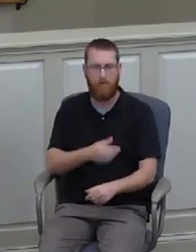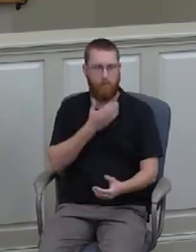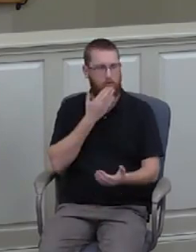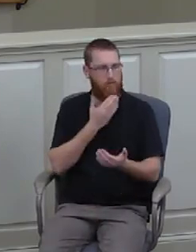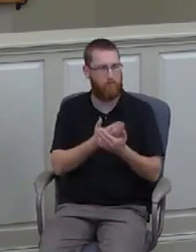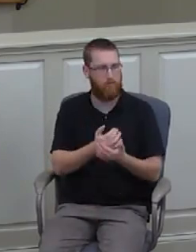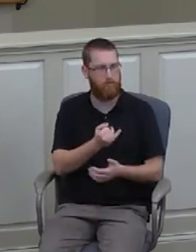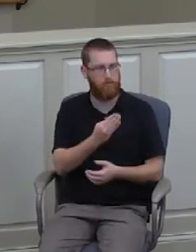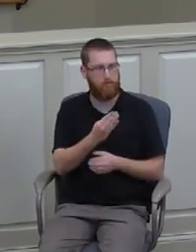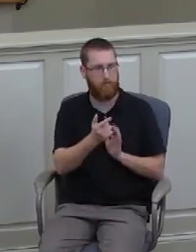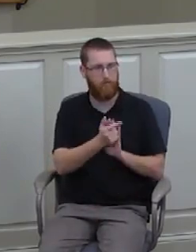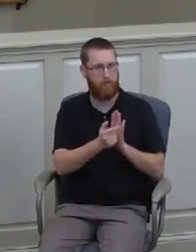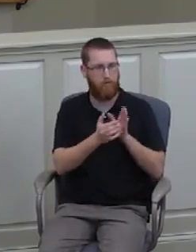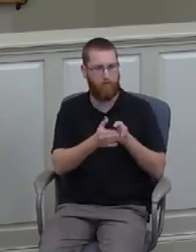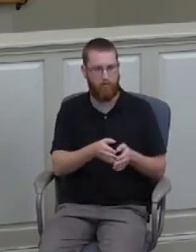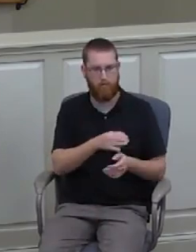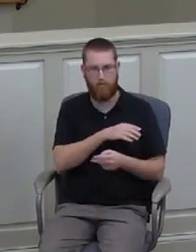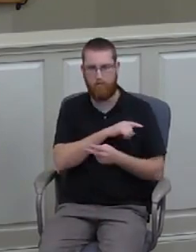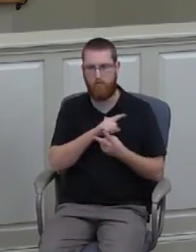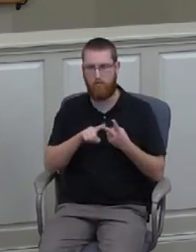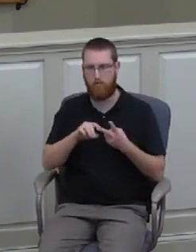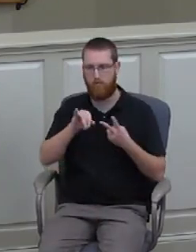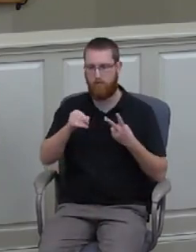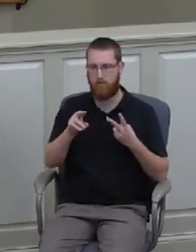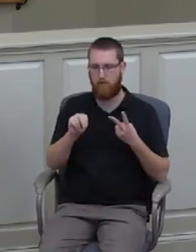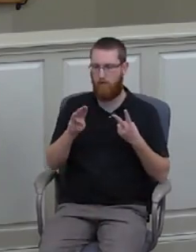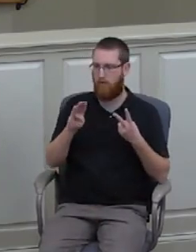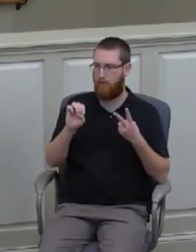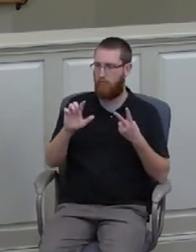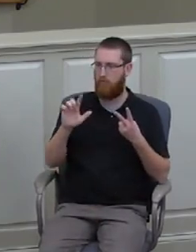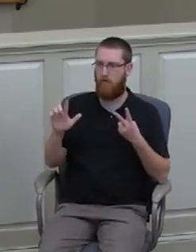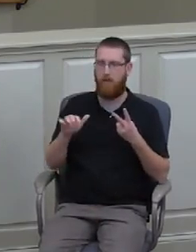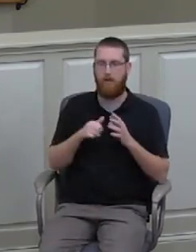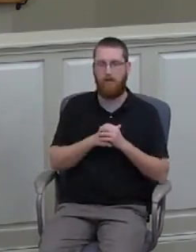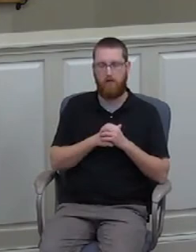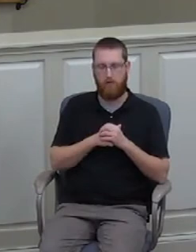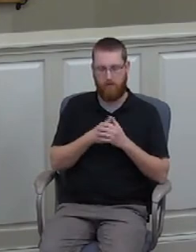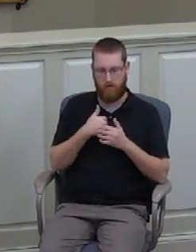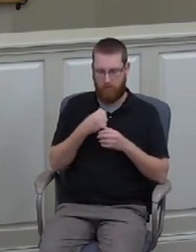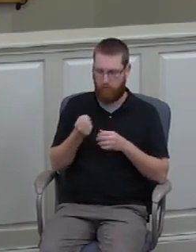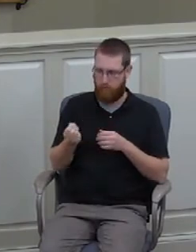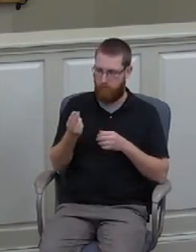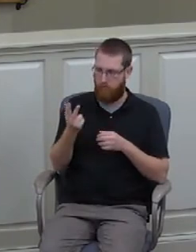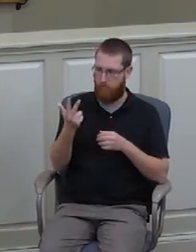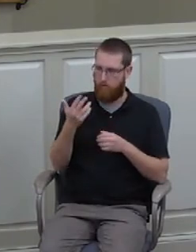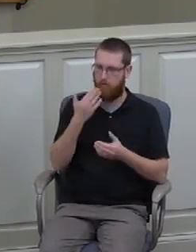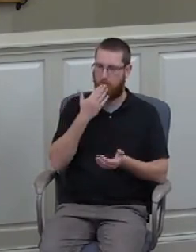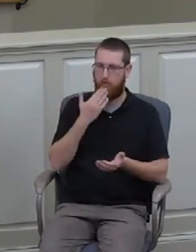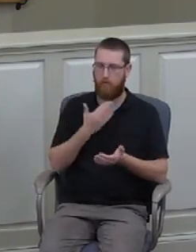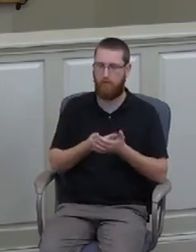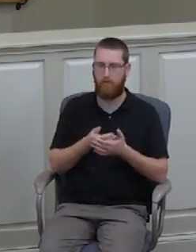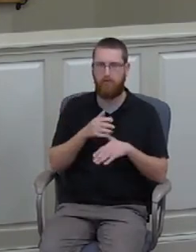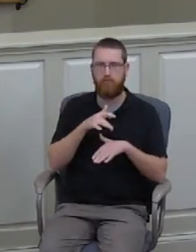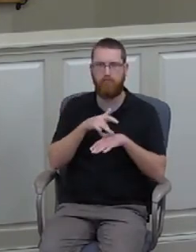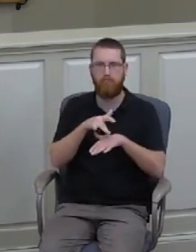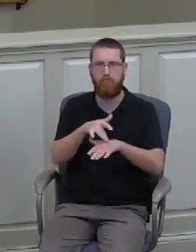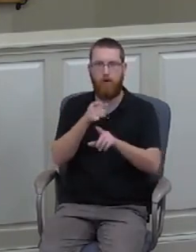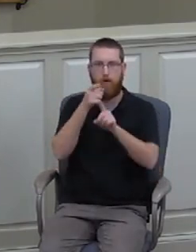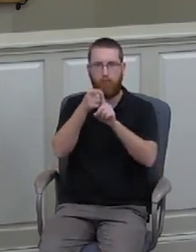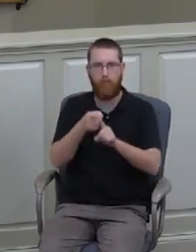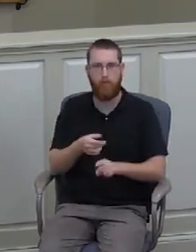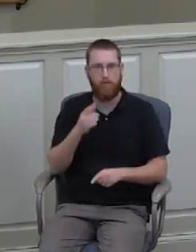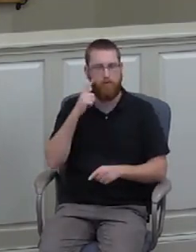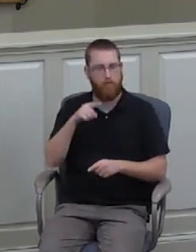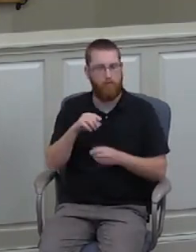hard work you did. It looked really good. I want to go over a few key points for the